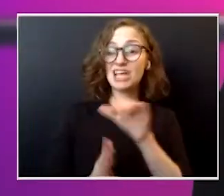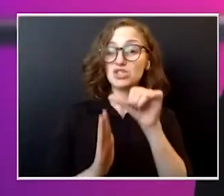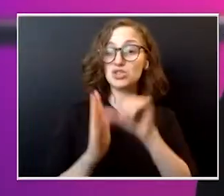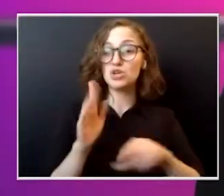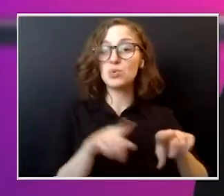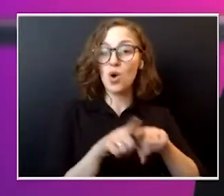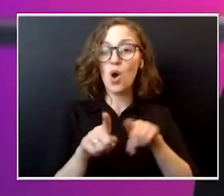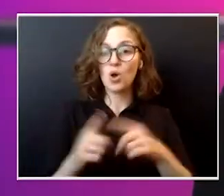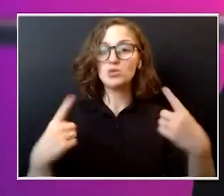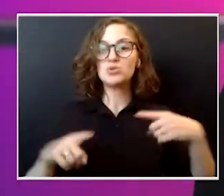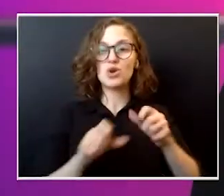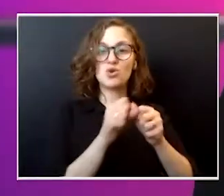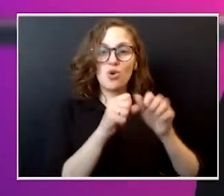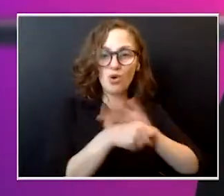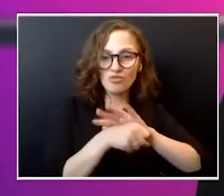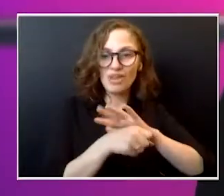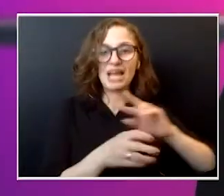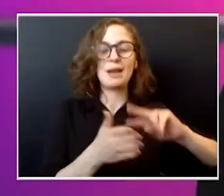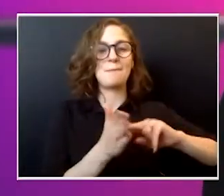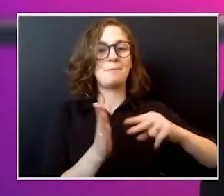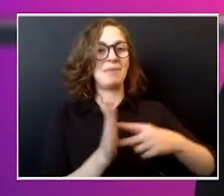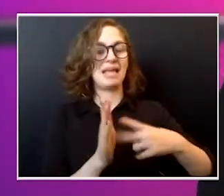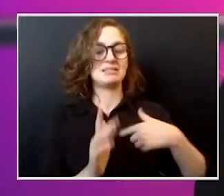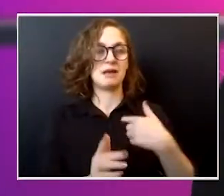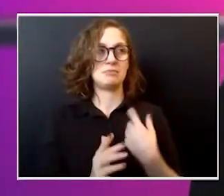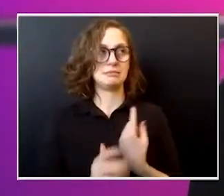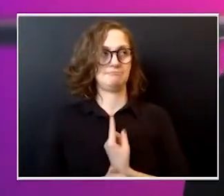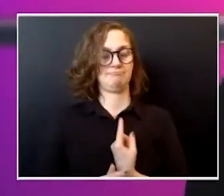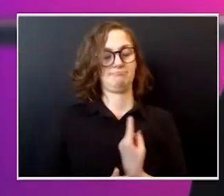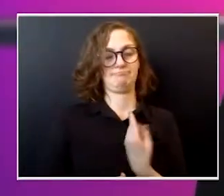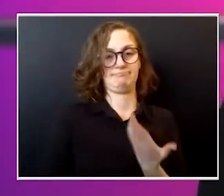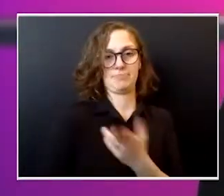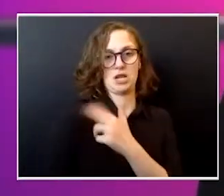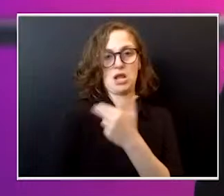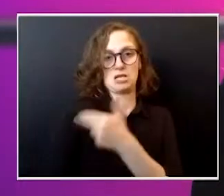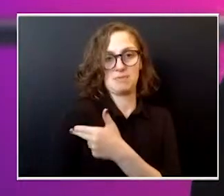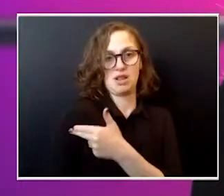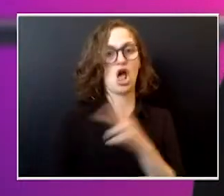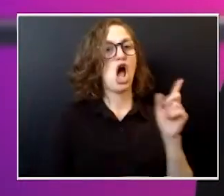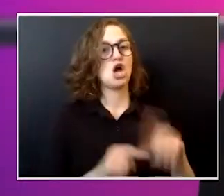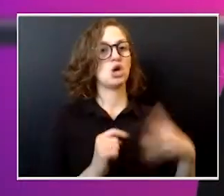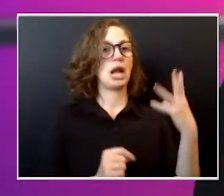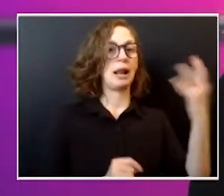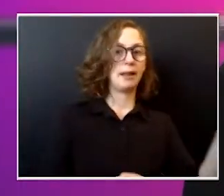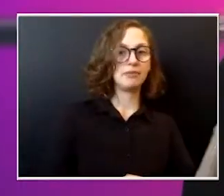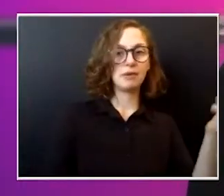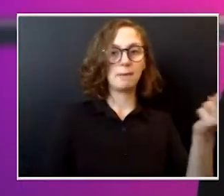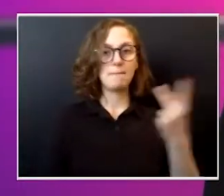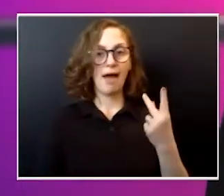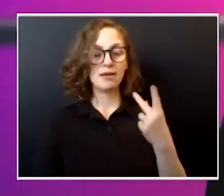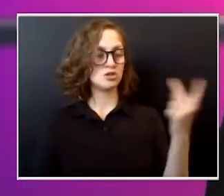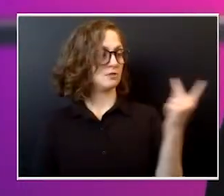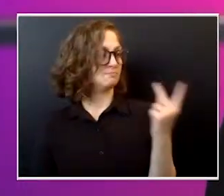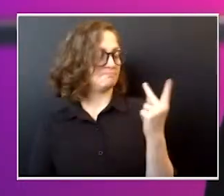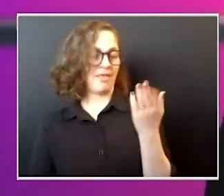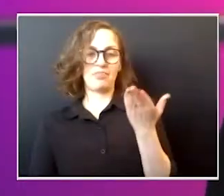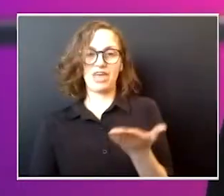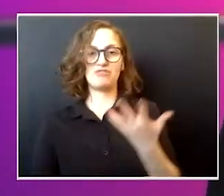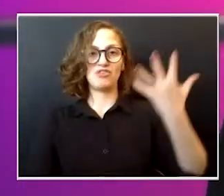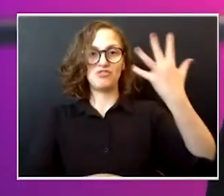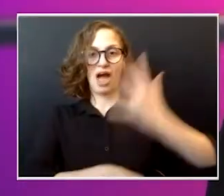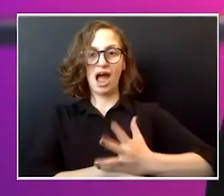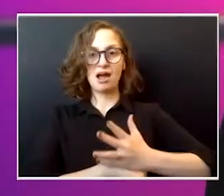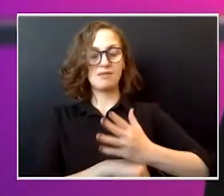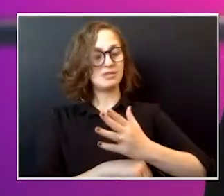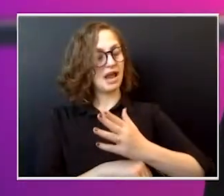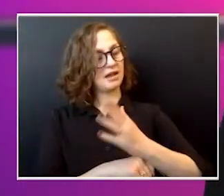the hospital. We were very kind of isolated. I couldn't leave and come back, so we were both there for 5 days straight together. Wow. And so I think